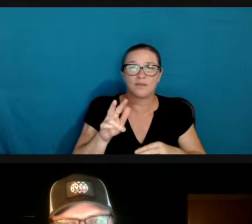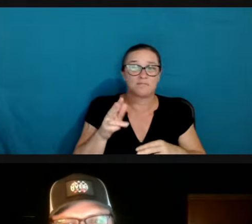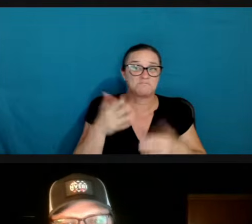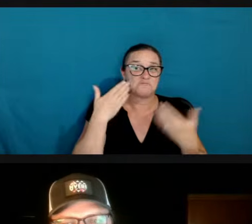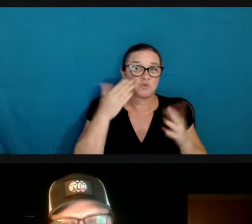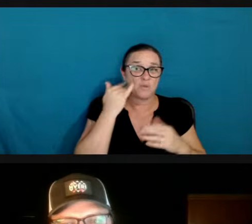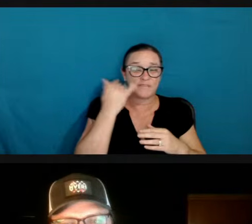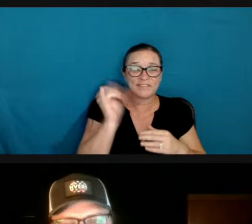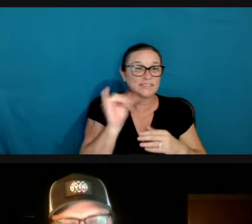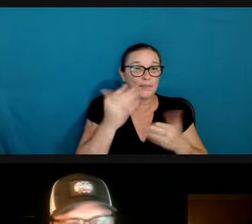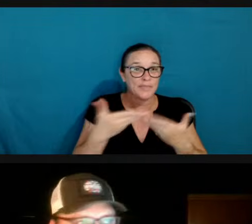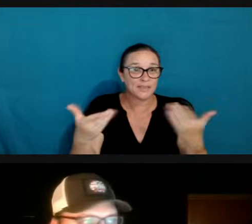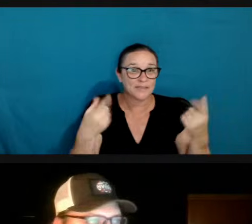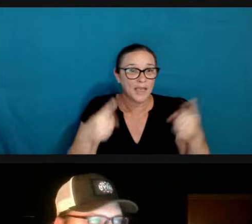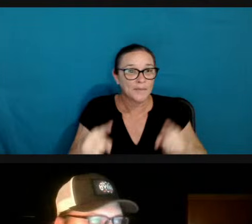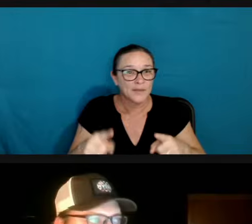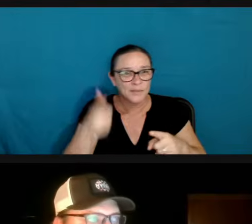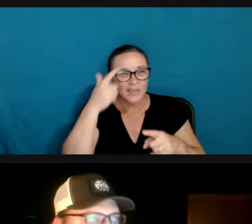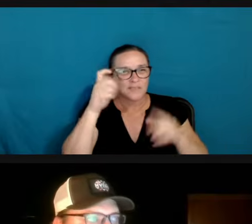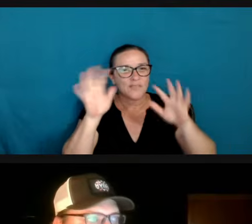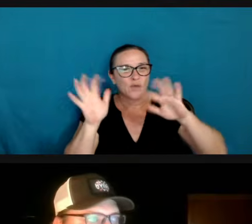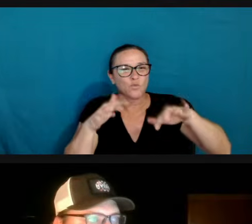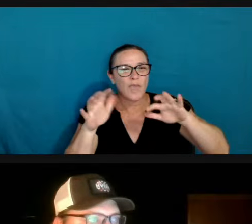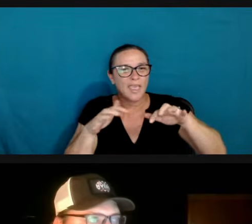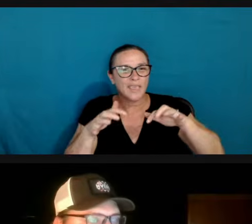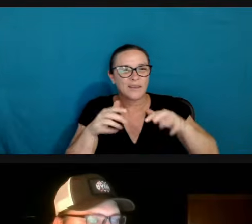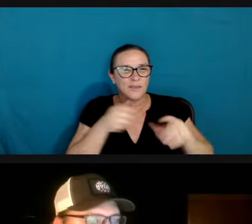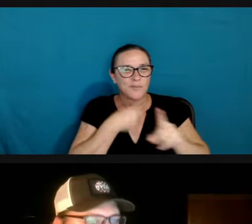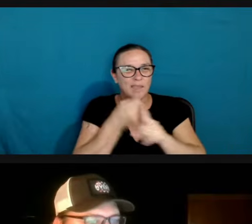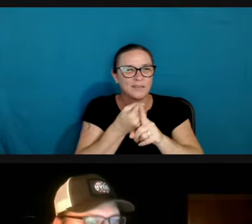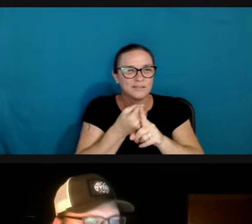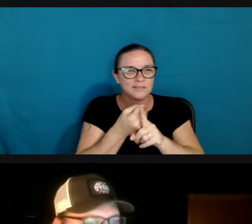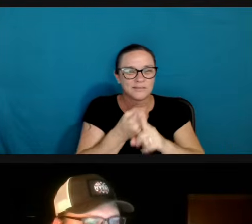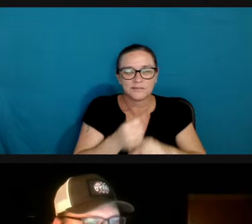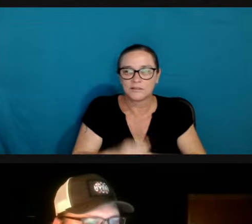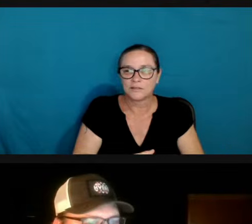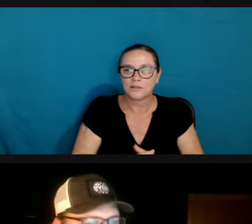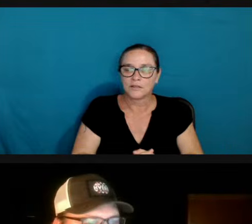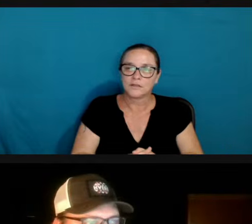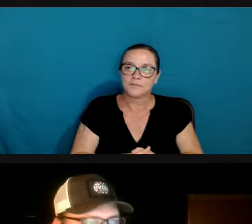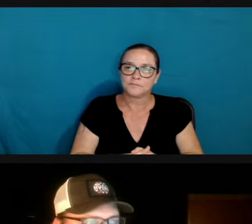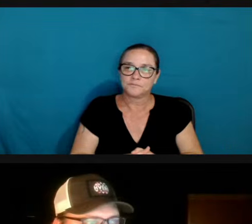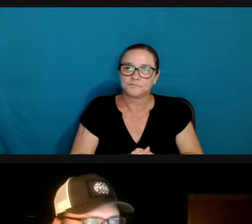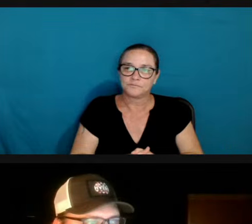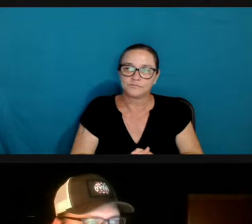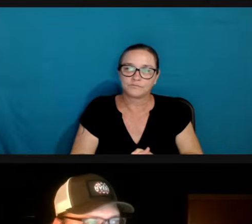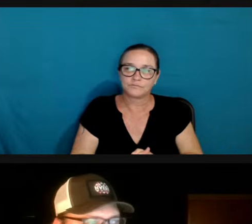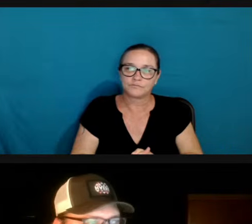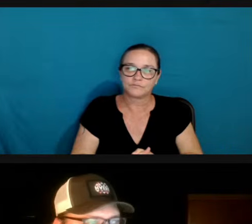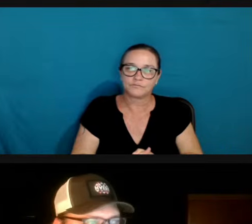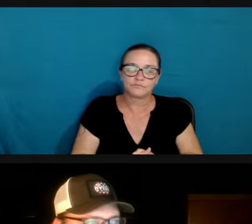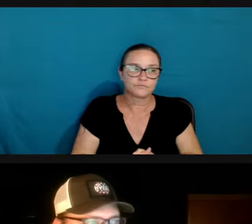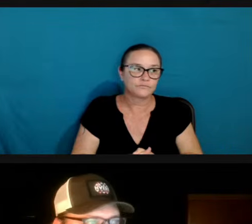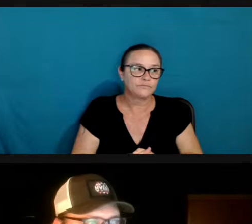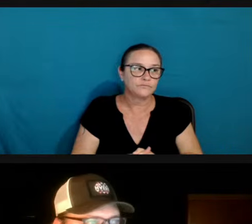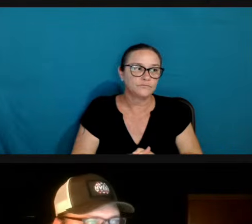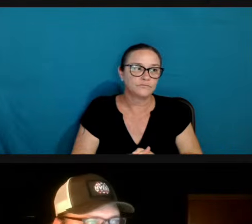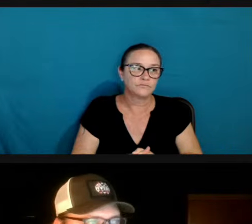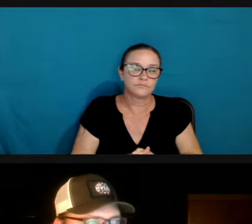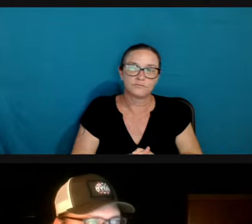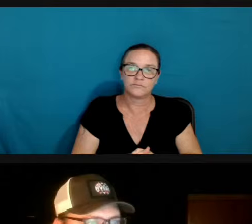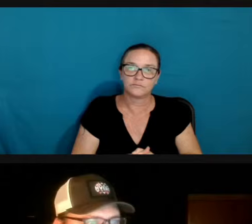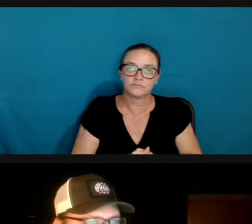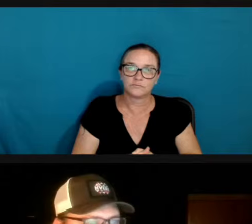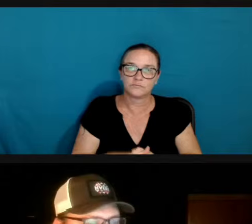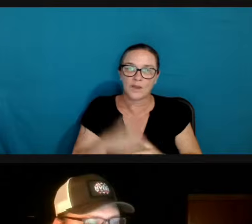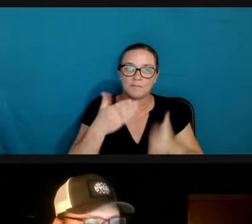tell because of the rain signal right there as well. So that's the counterpoint to maybe that rain is